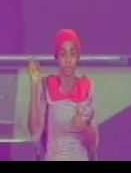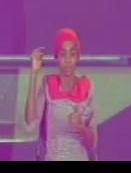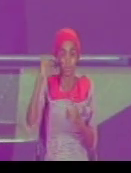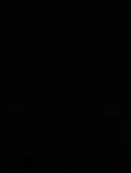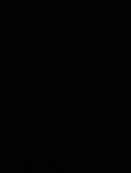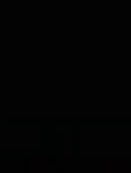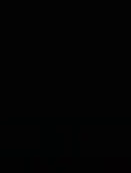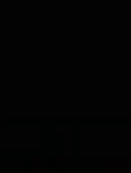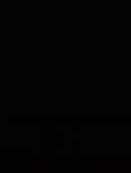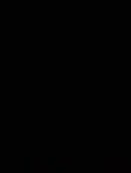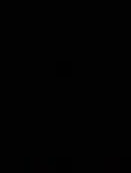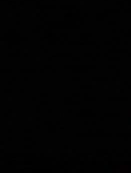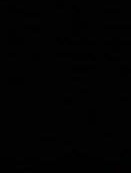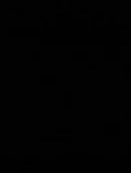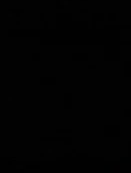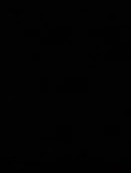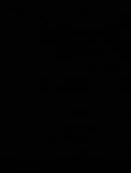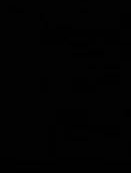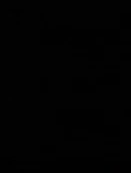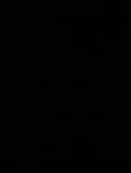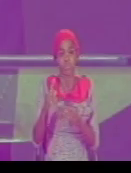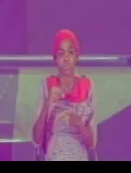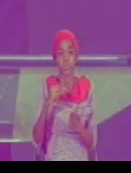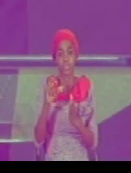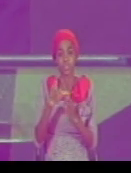the statutes of the Lord,